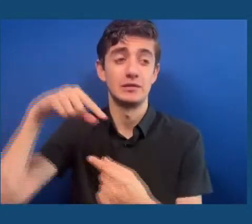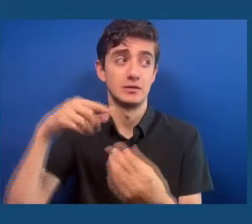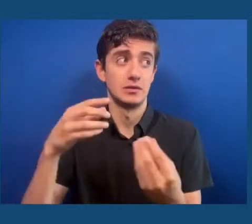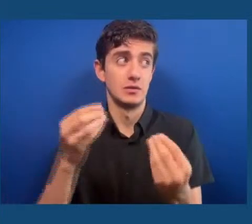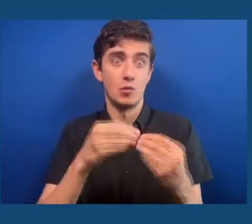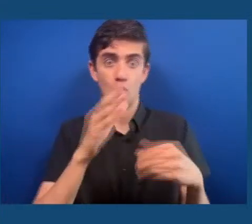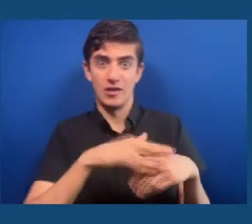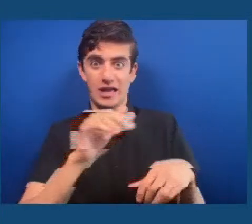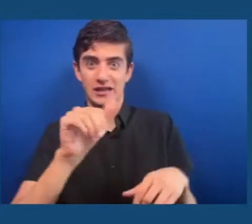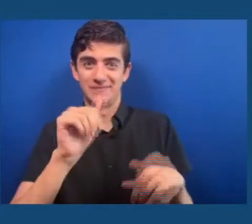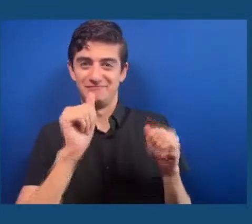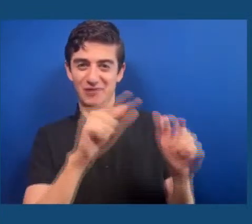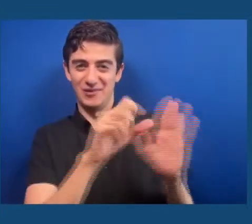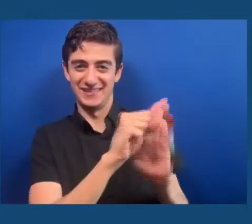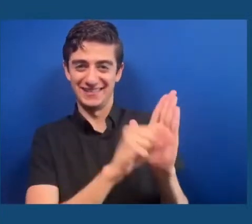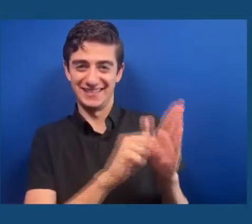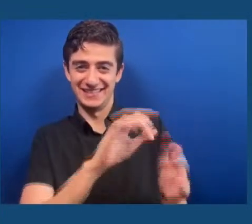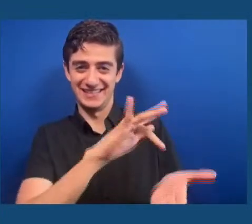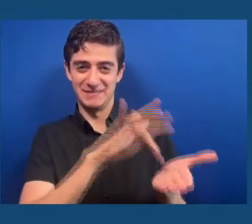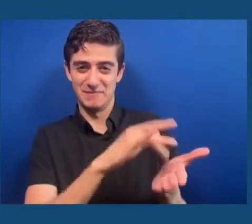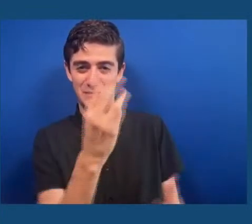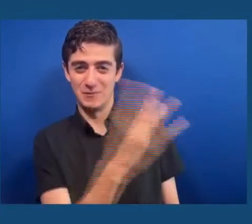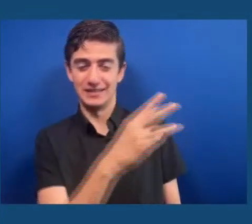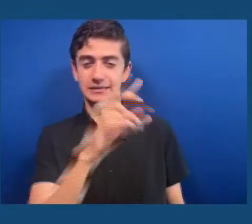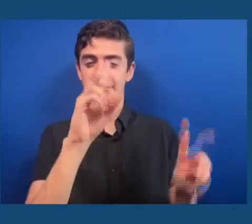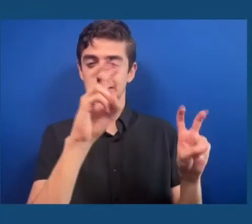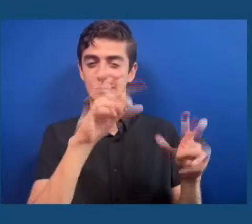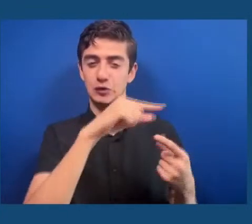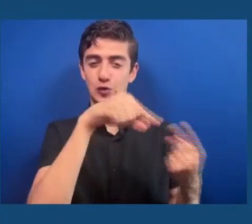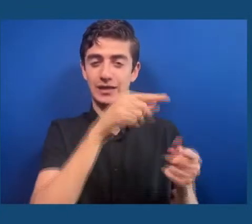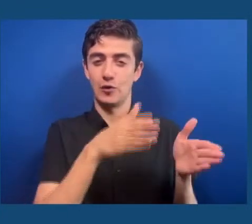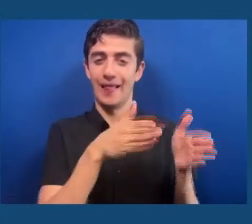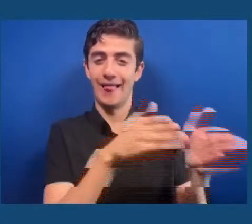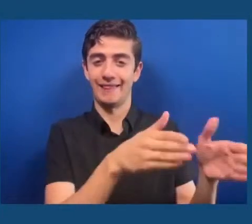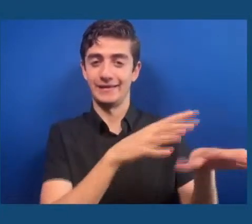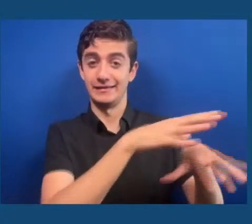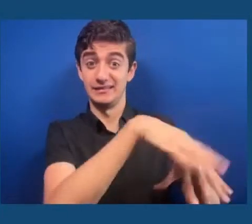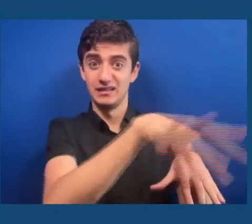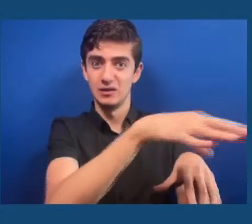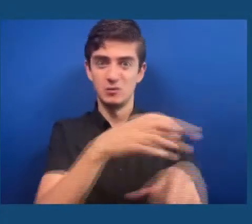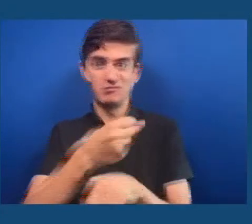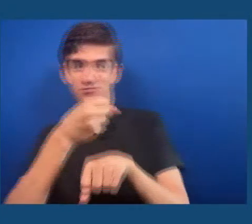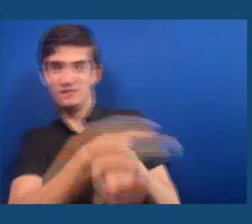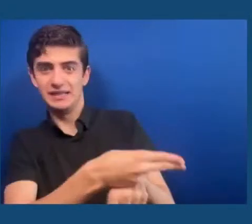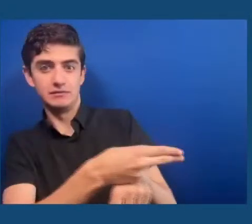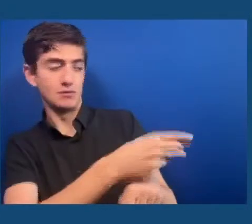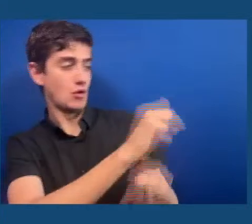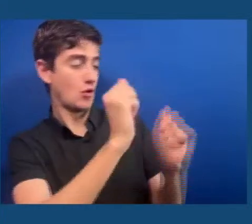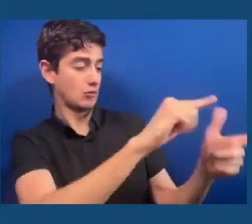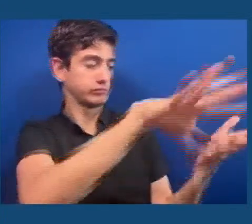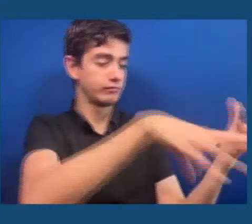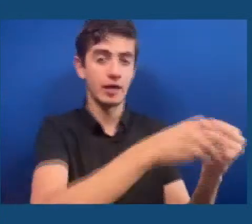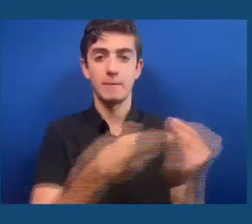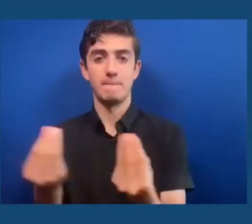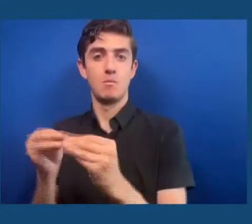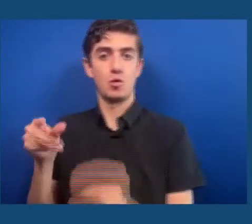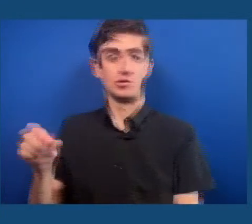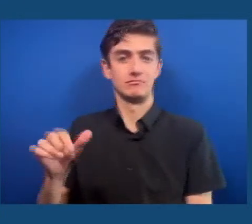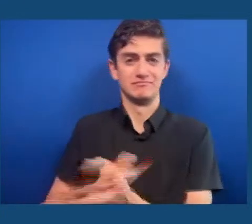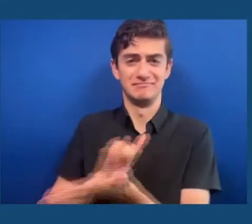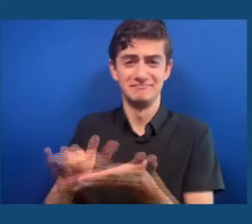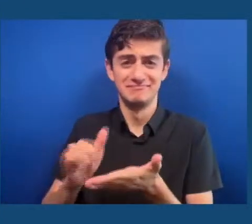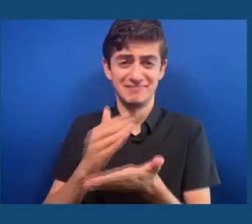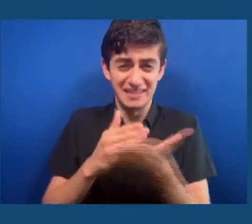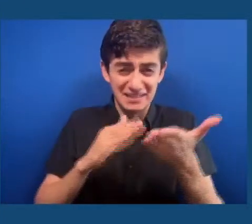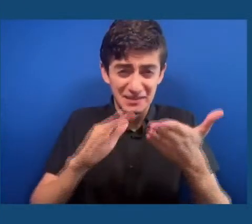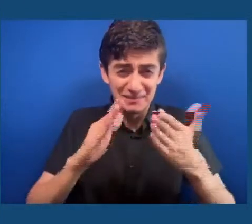combined. And communities like Rome were just devastated. Structures, beautiful architecture,